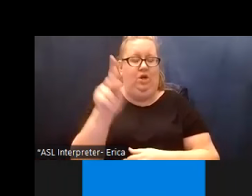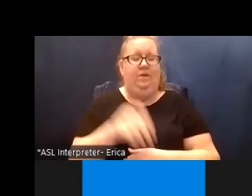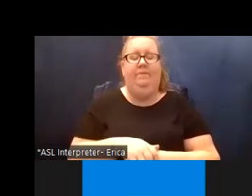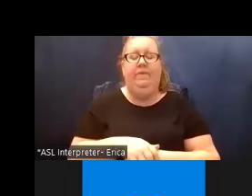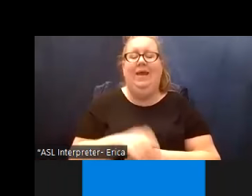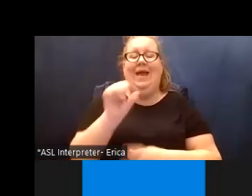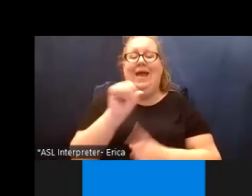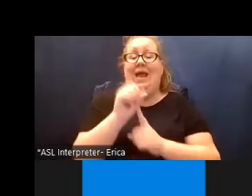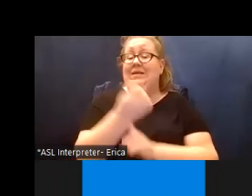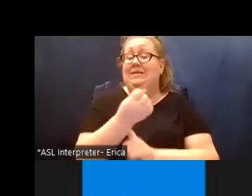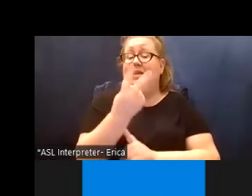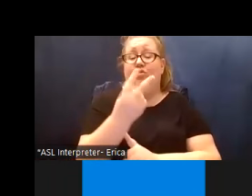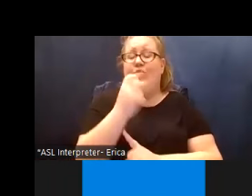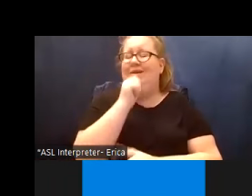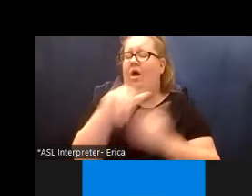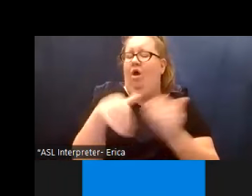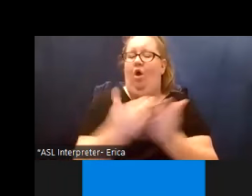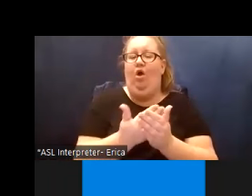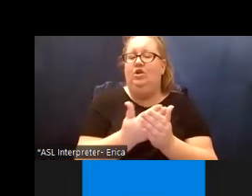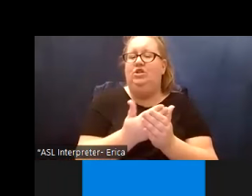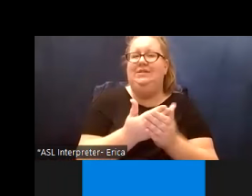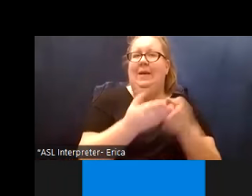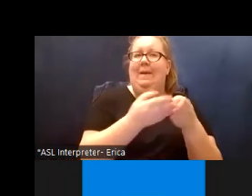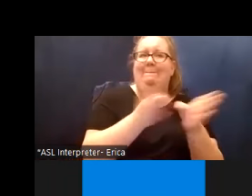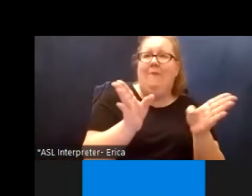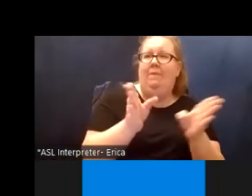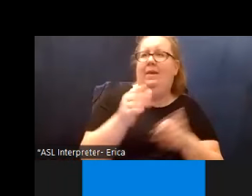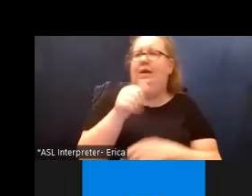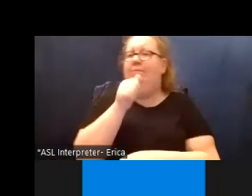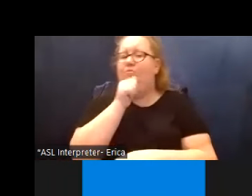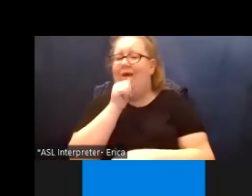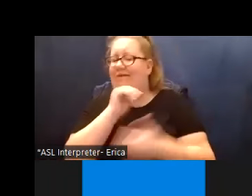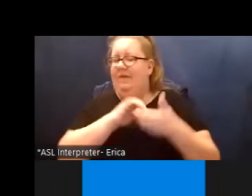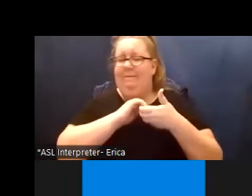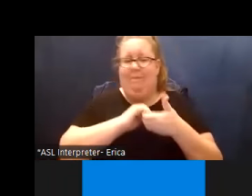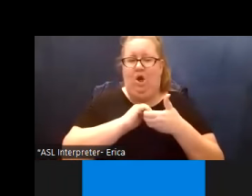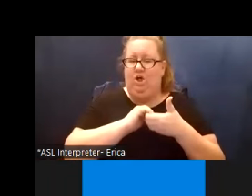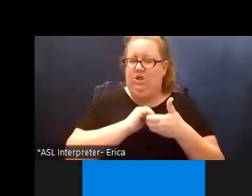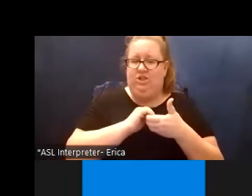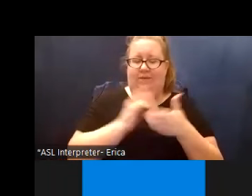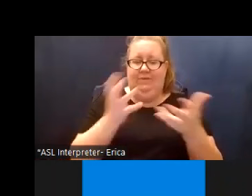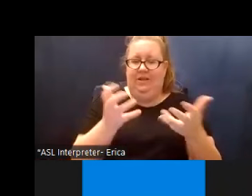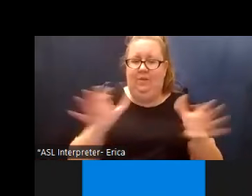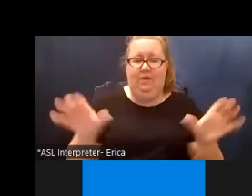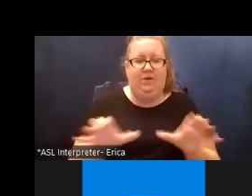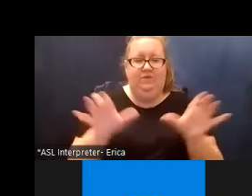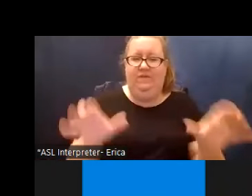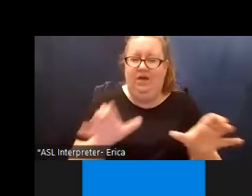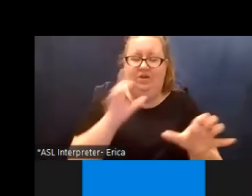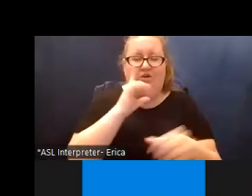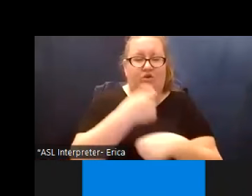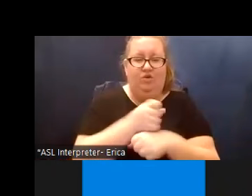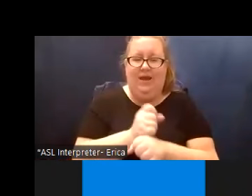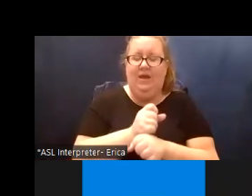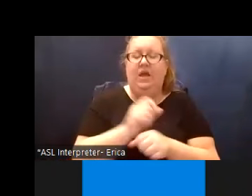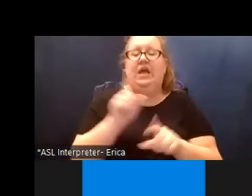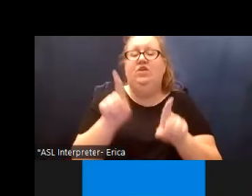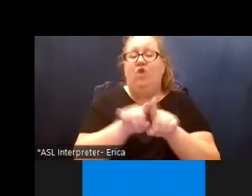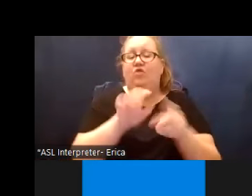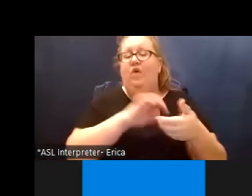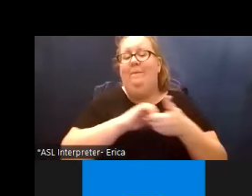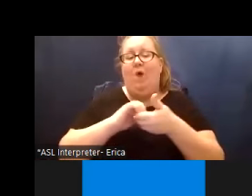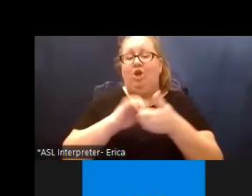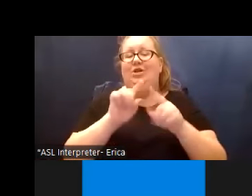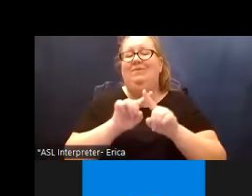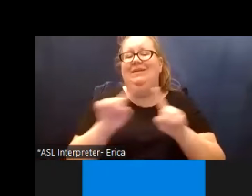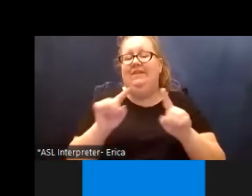all just public-private partnerships that we would look to foster to create these projects. It's also partnerships at different levels